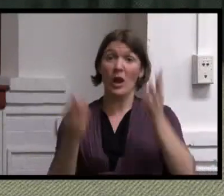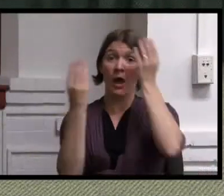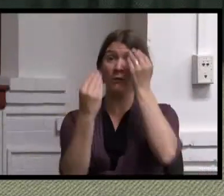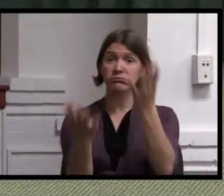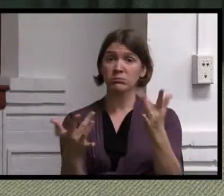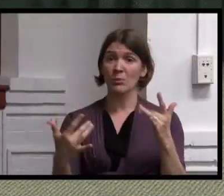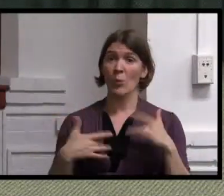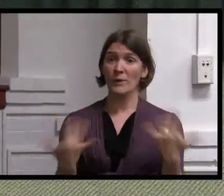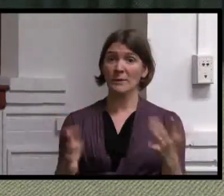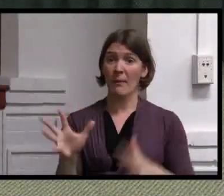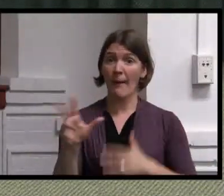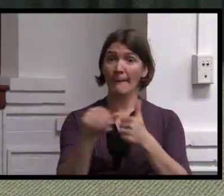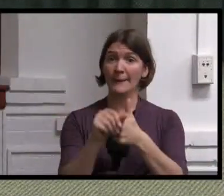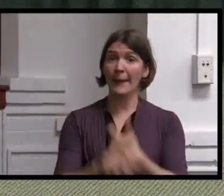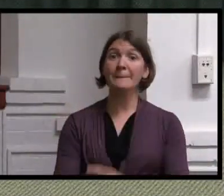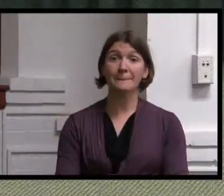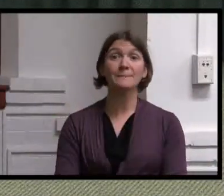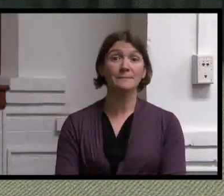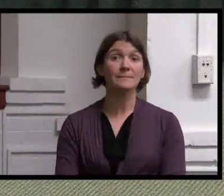see what